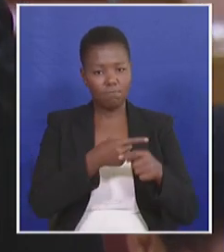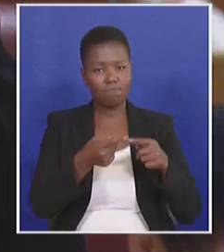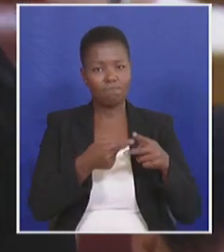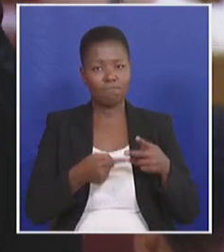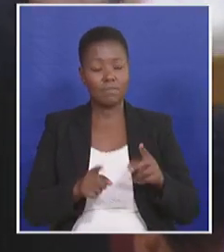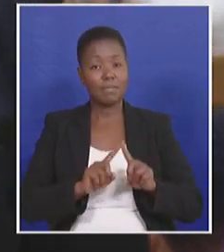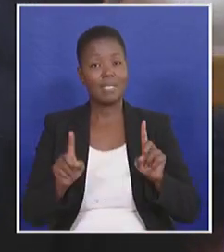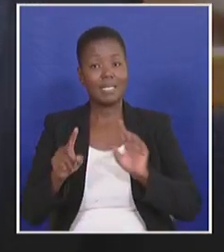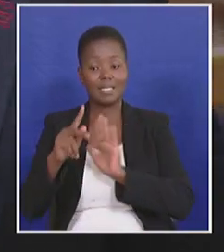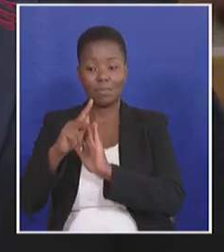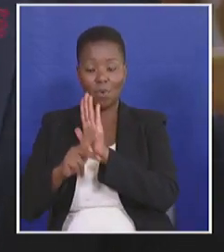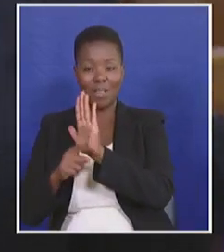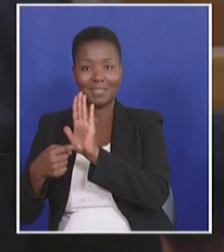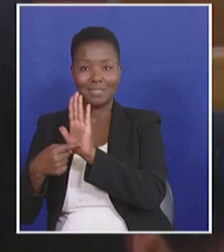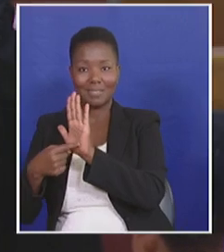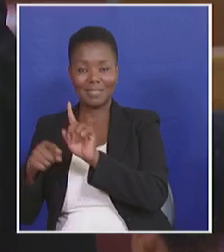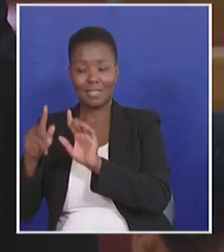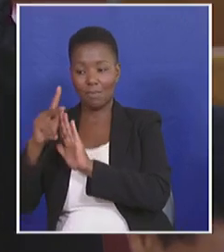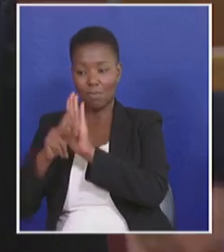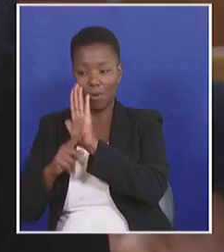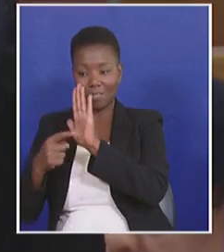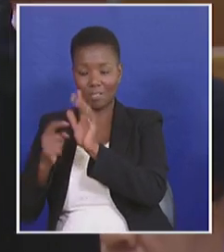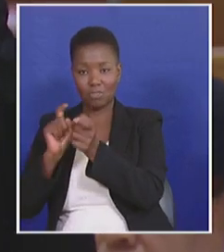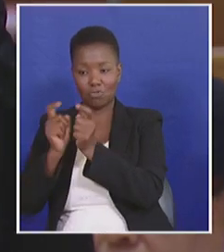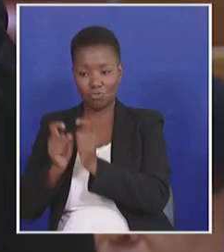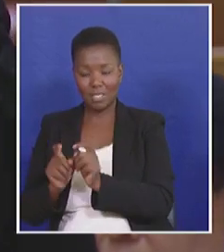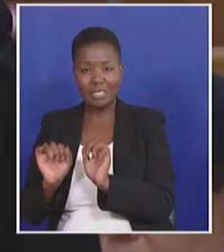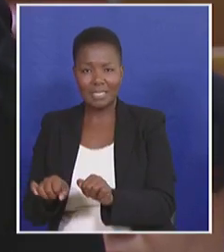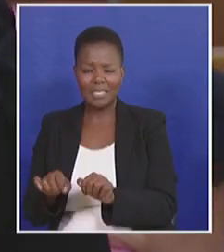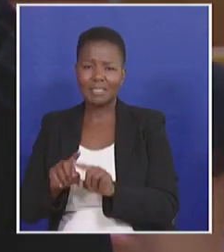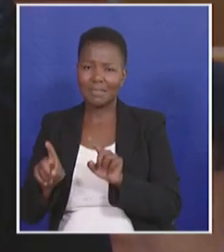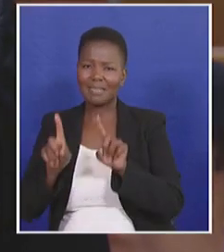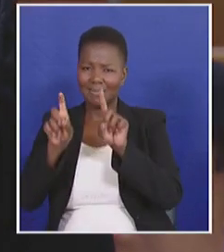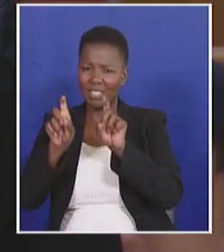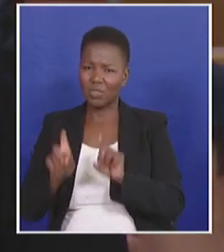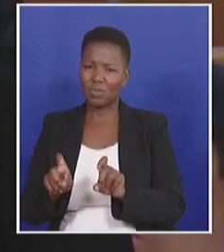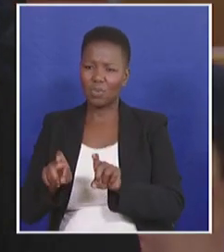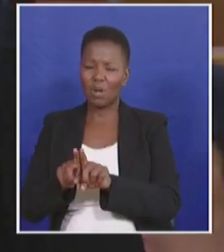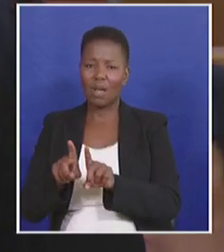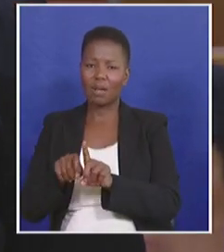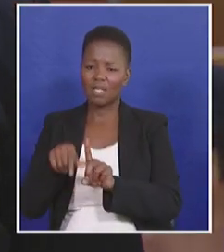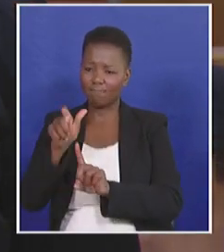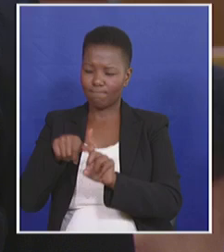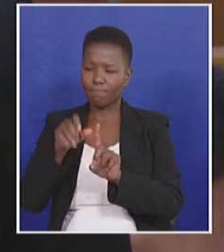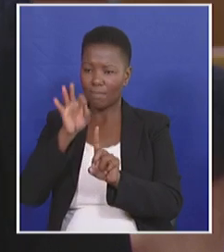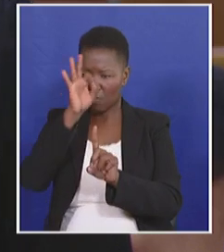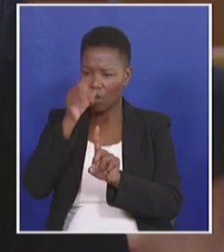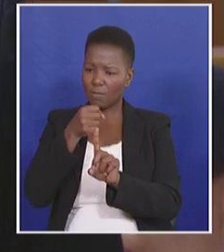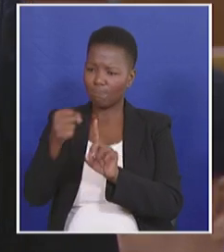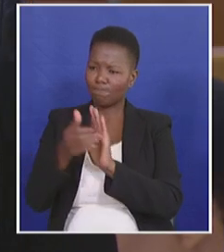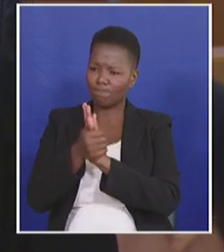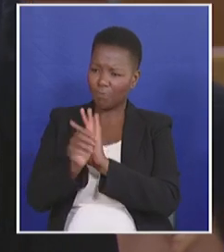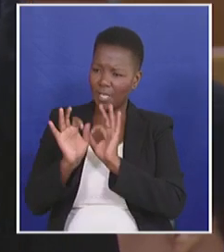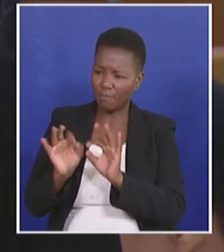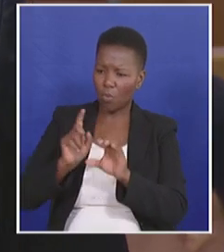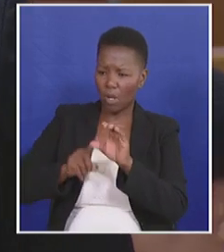at a policy reform level. There are issues such as professionalization, demilitarization,